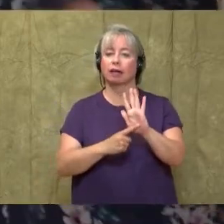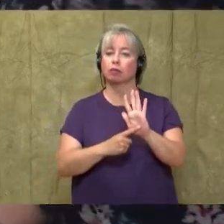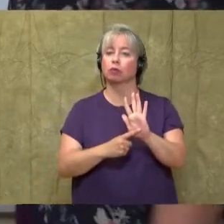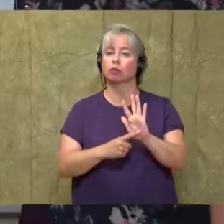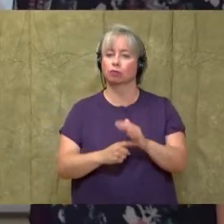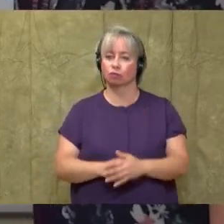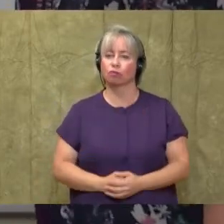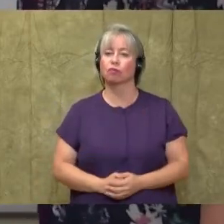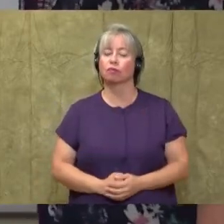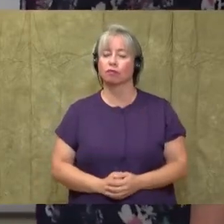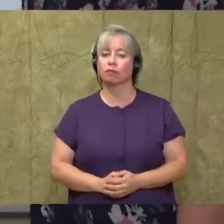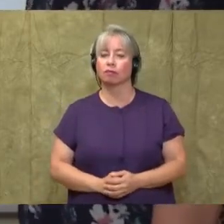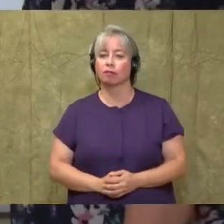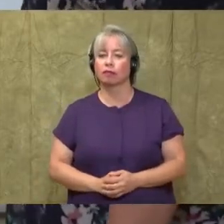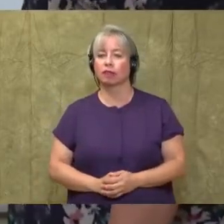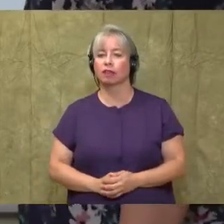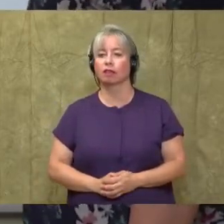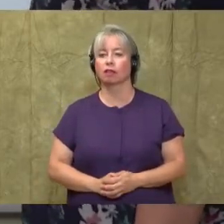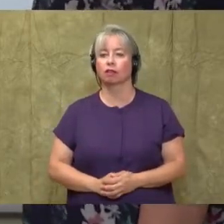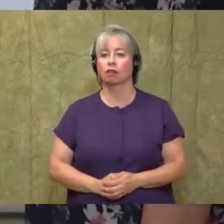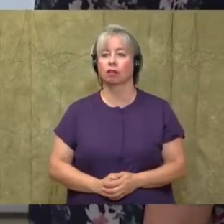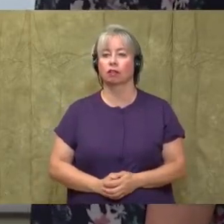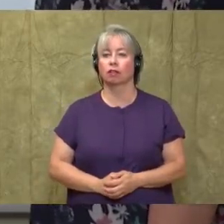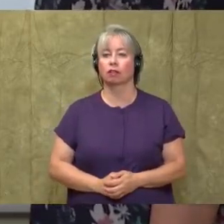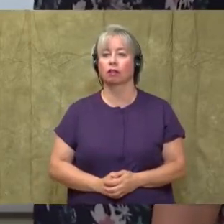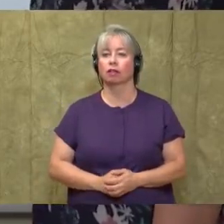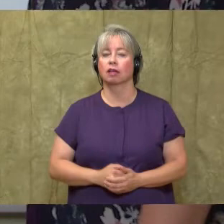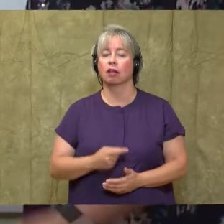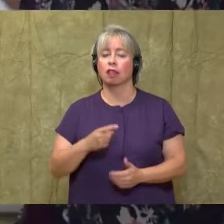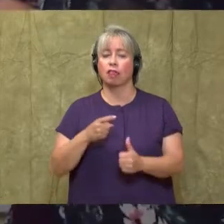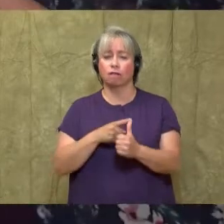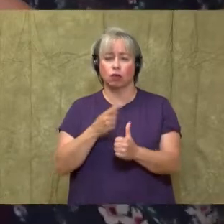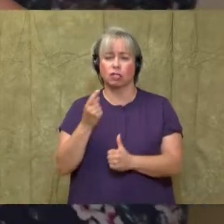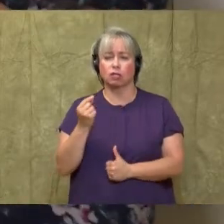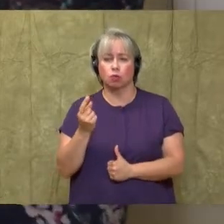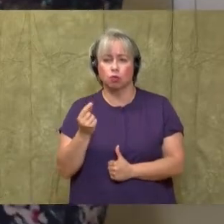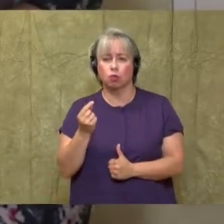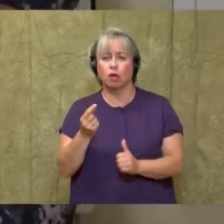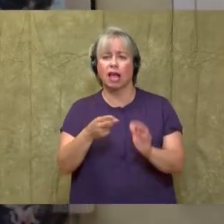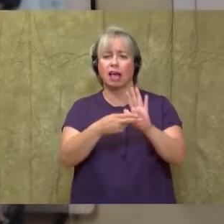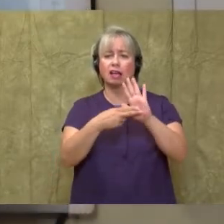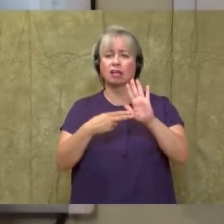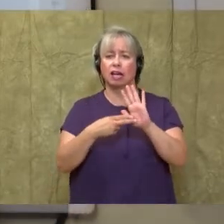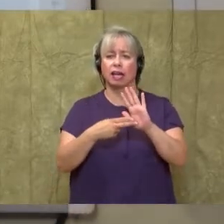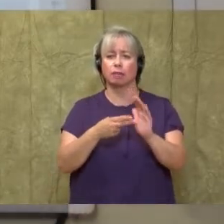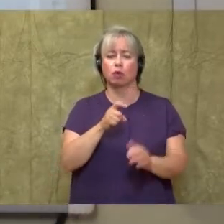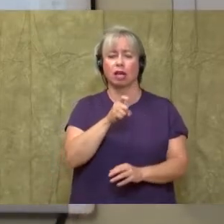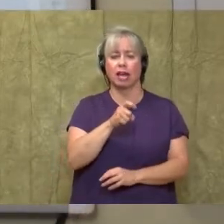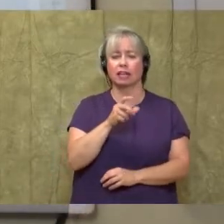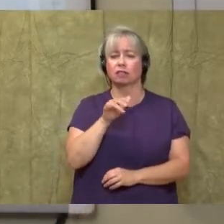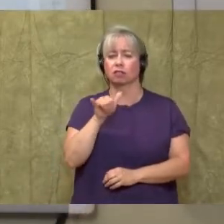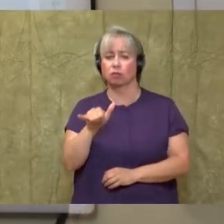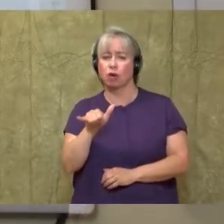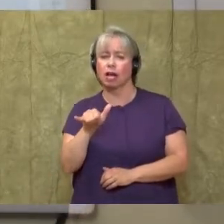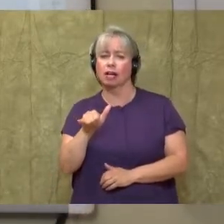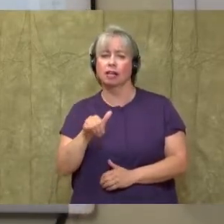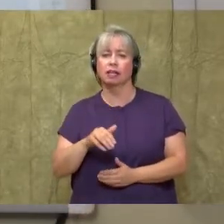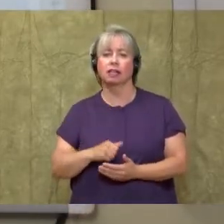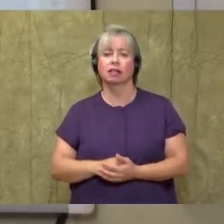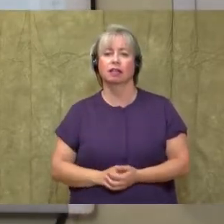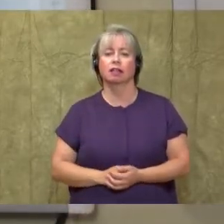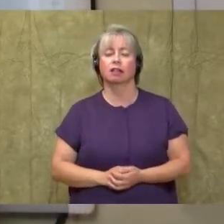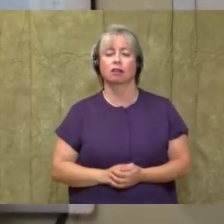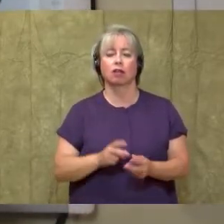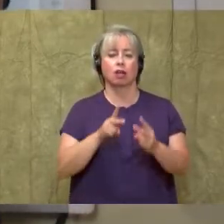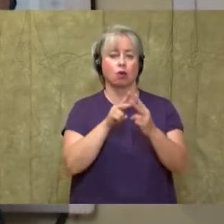Okay, so I want to plug in, the first thing said for me to label my points. All right, let's label our points. We know that